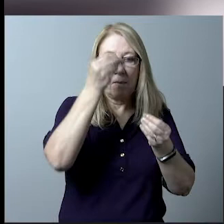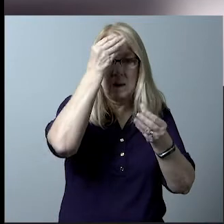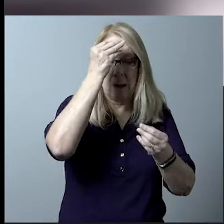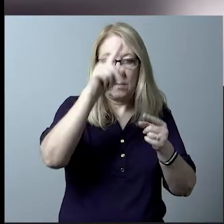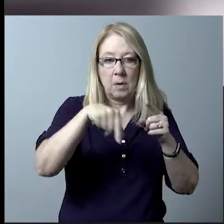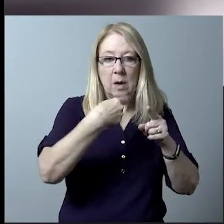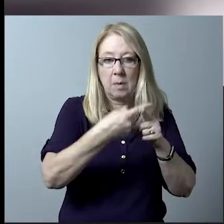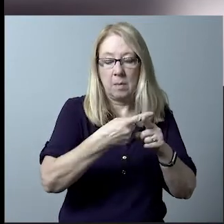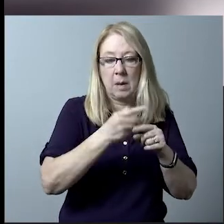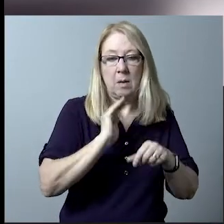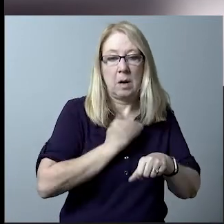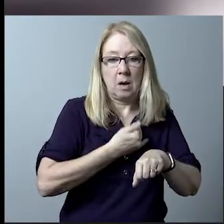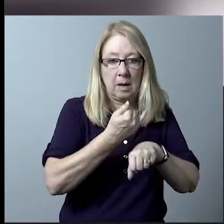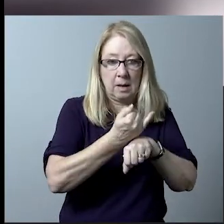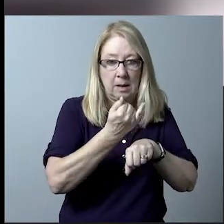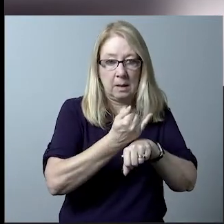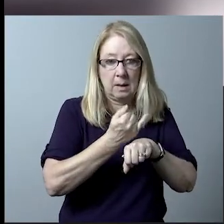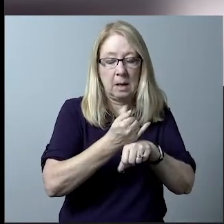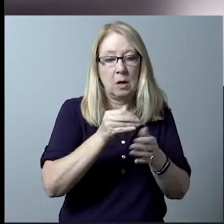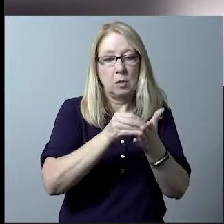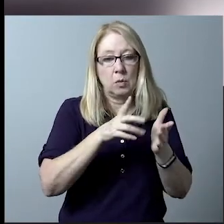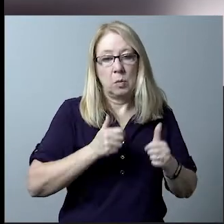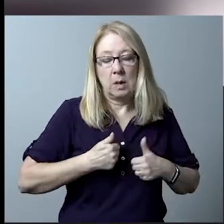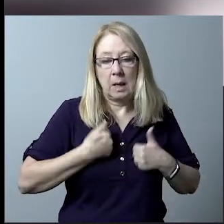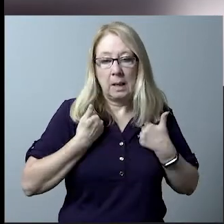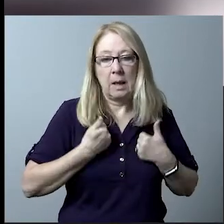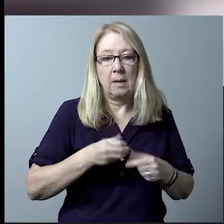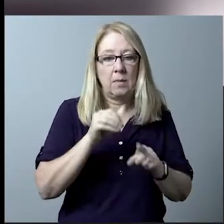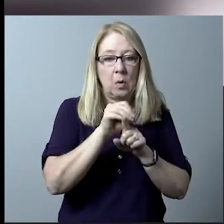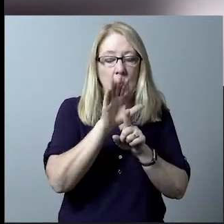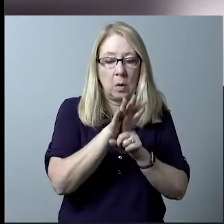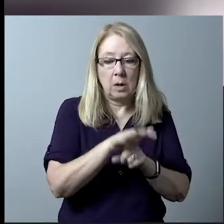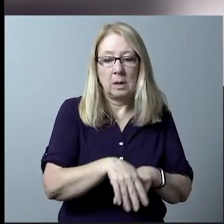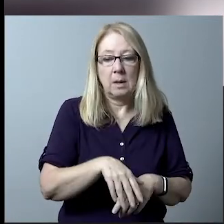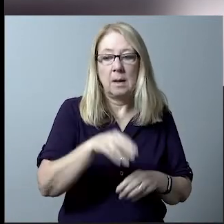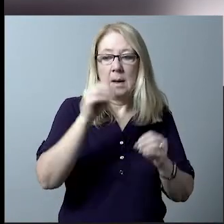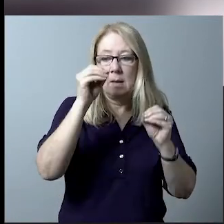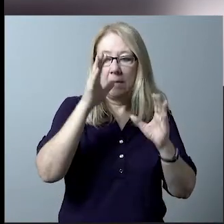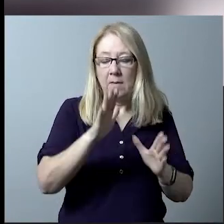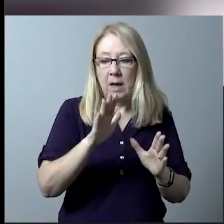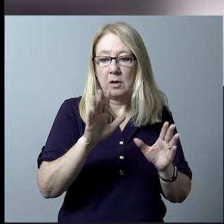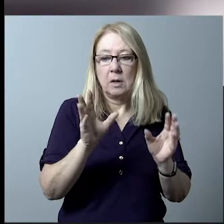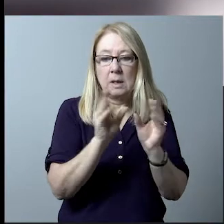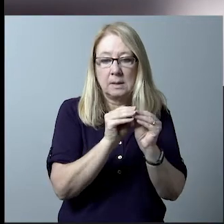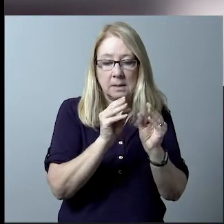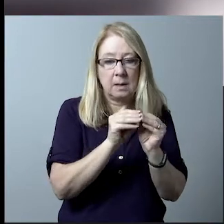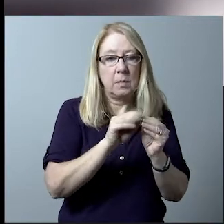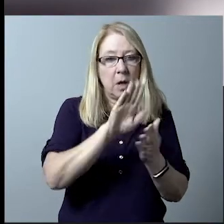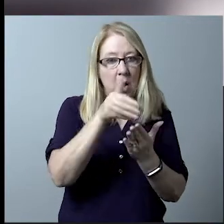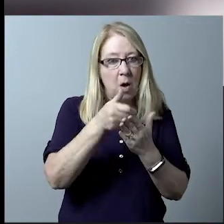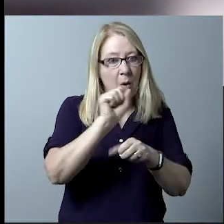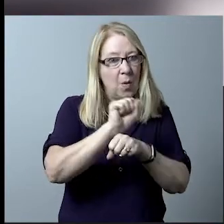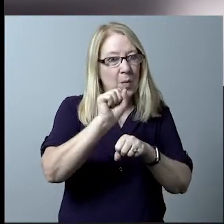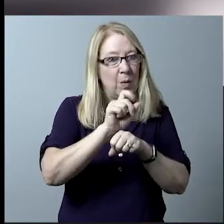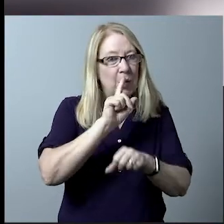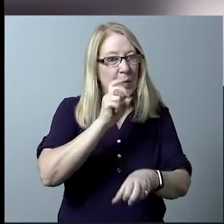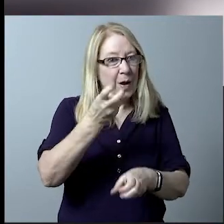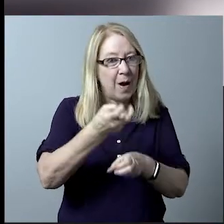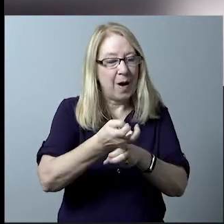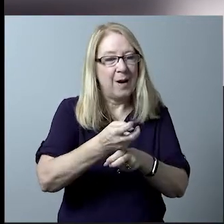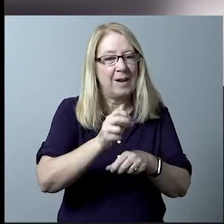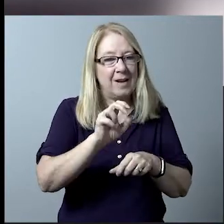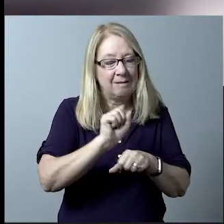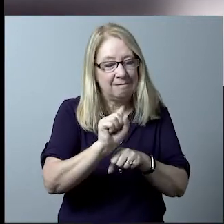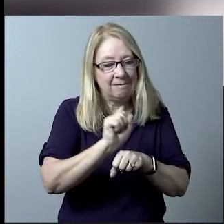to interact with various systems across campus. Student life, orientation, faculty assembly, and advancement have